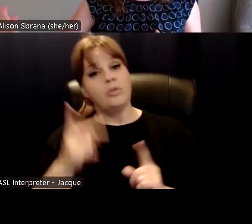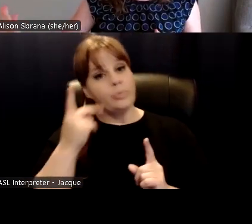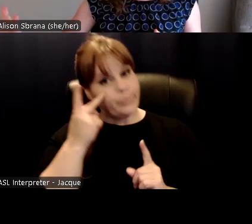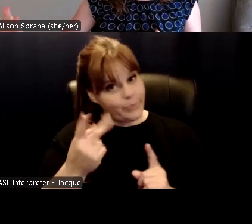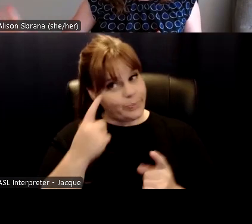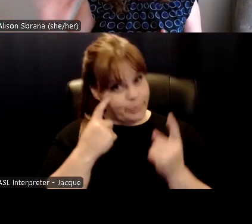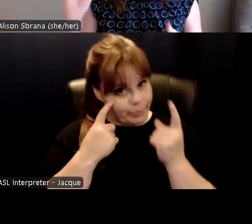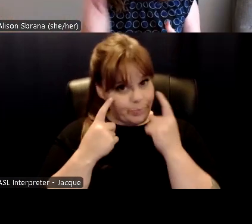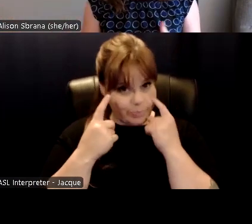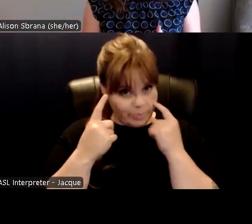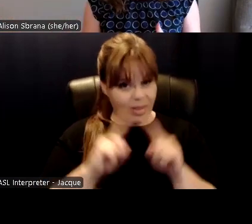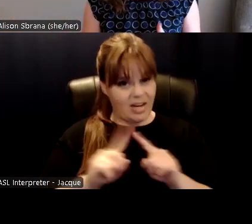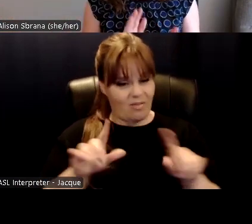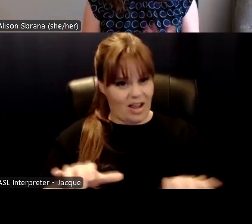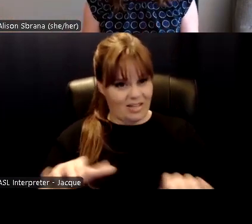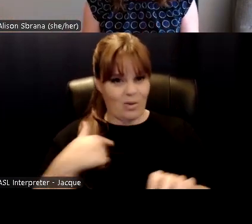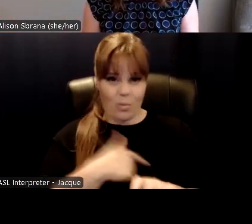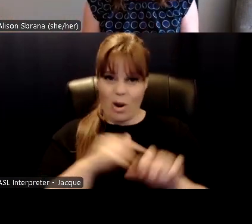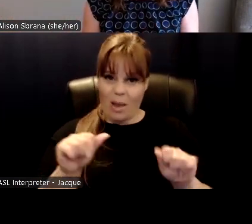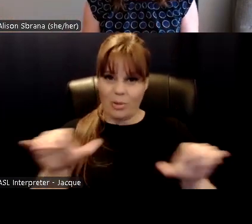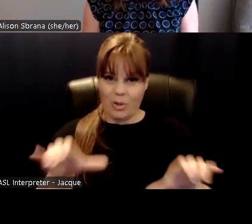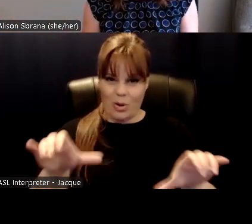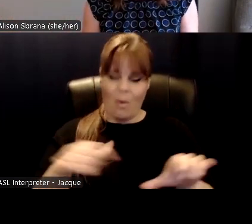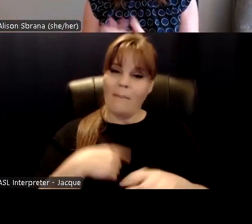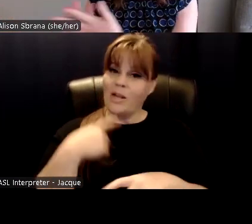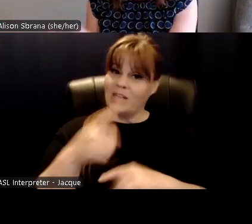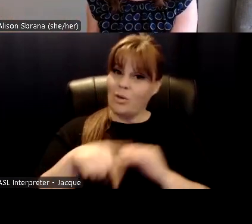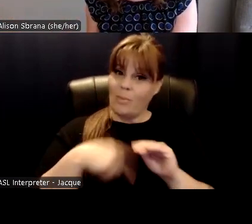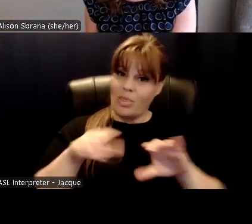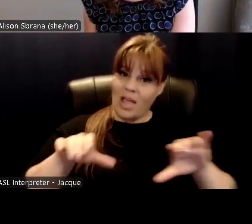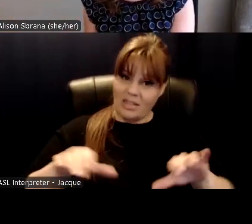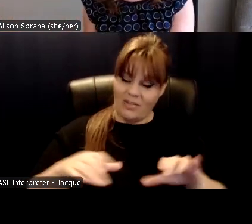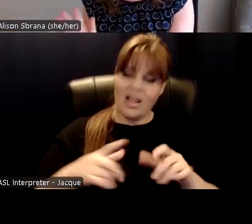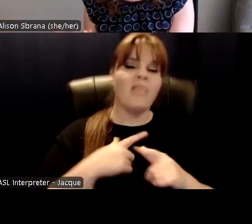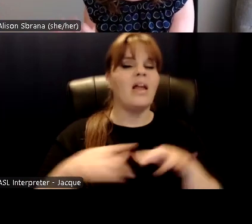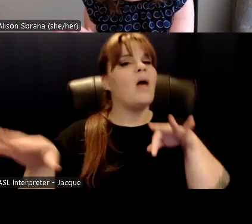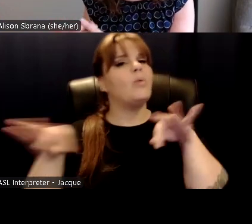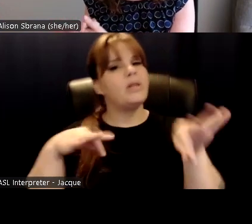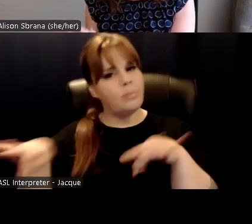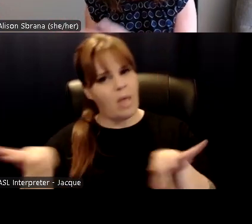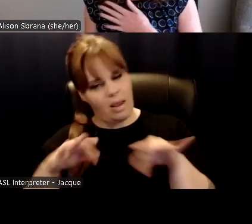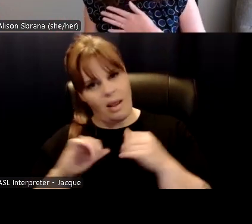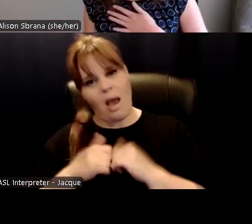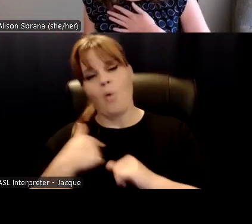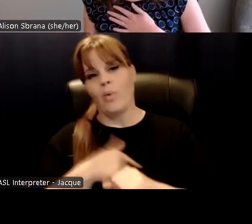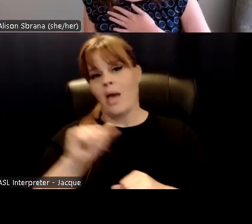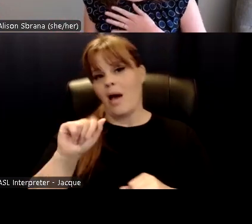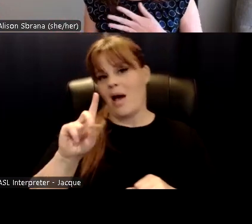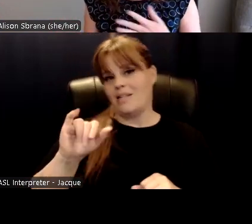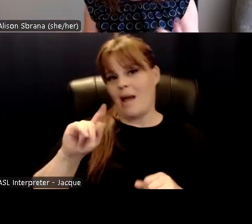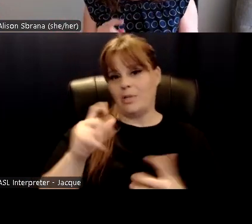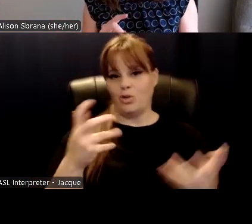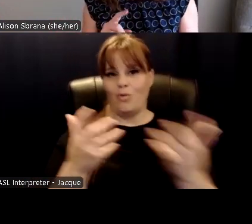been able to do, I'm going to tell you about the activity, and then I'm going to explain to you how we adapted it for my needs